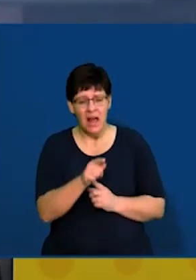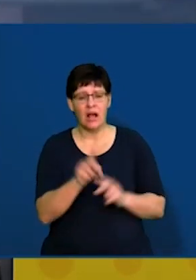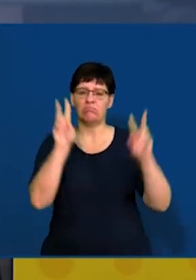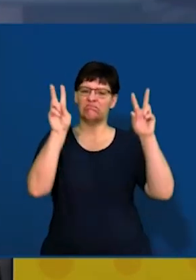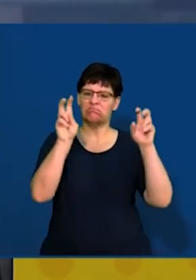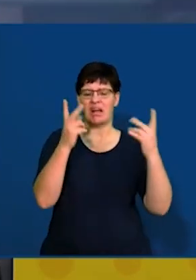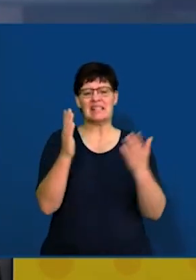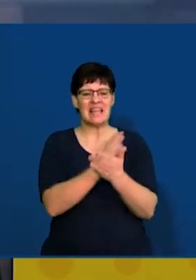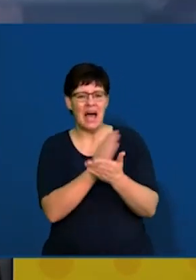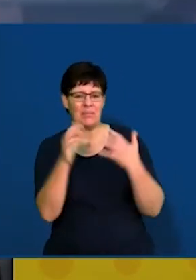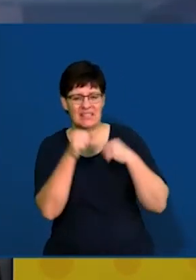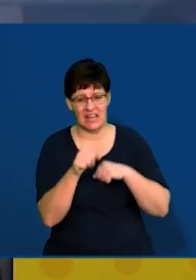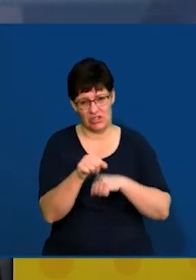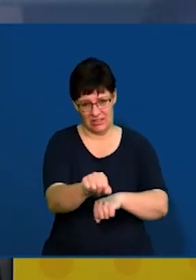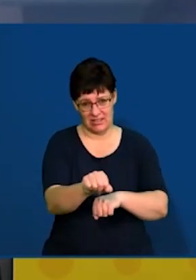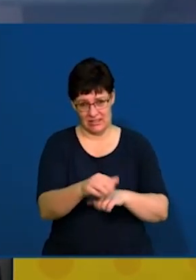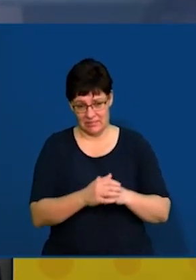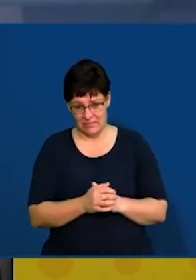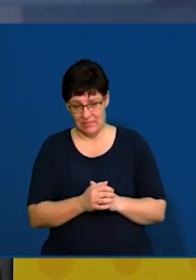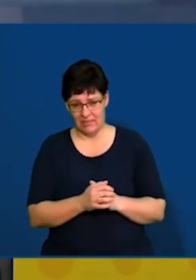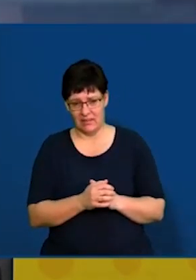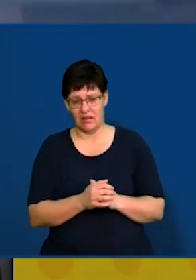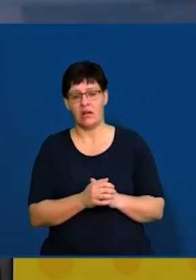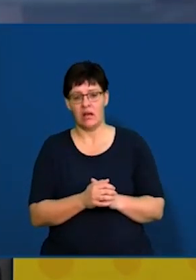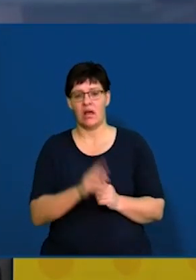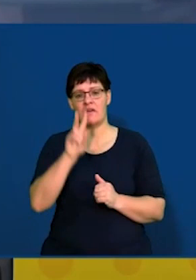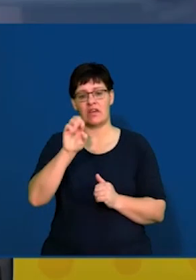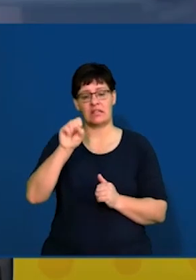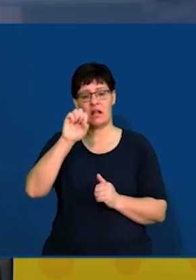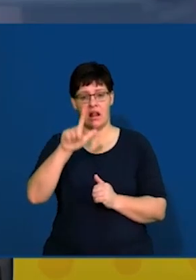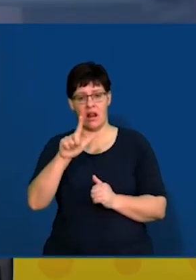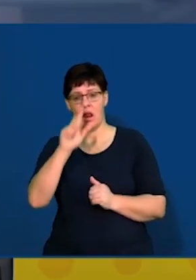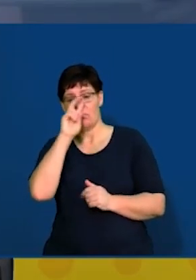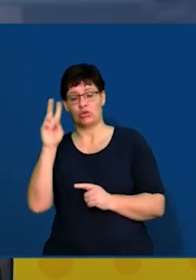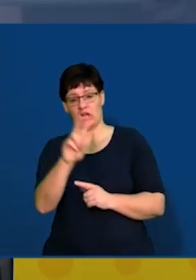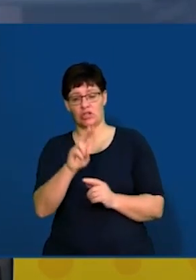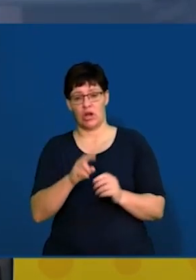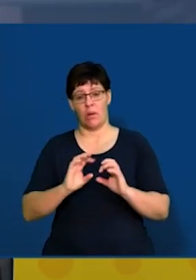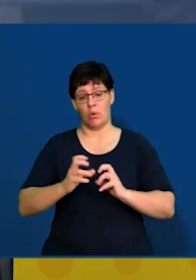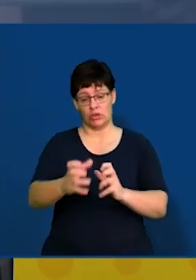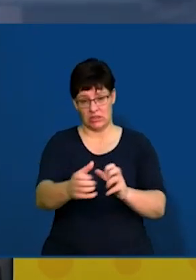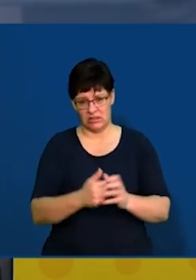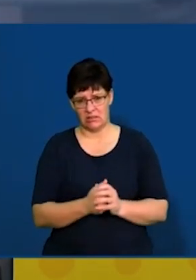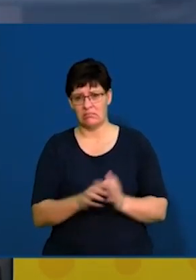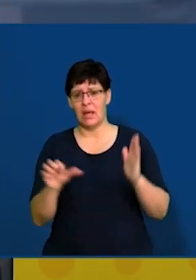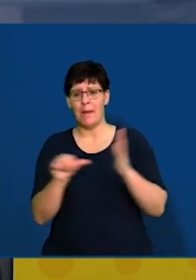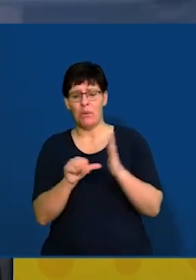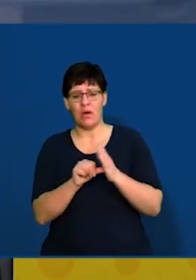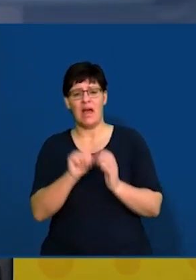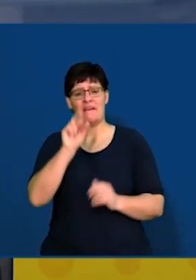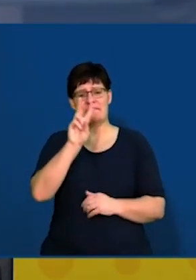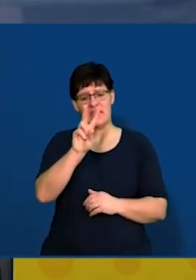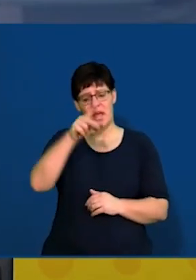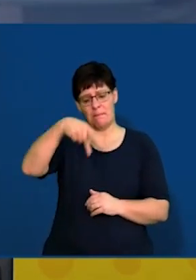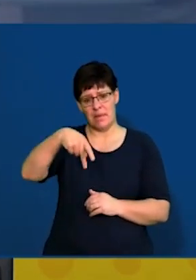of the strategies, as an example. Vertical projectile motion, okay? What is important about VPM?